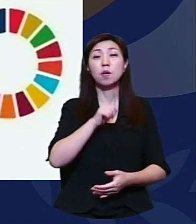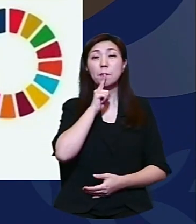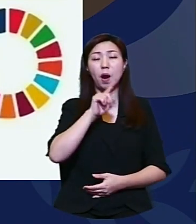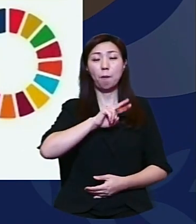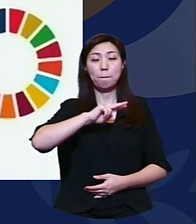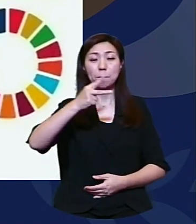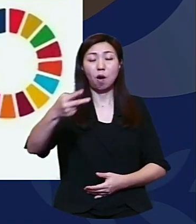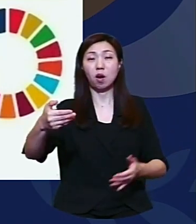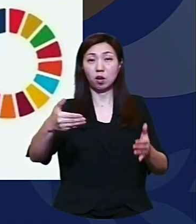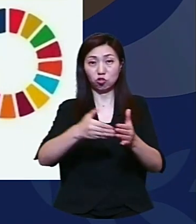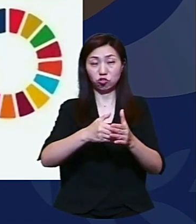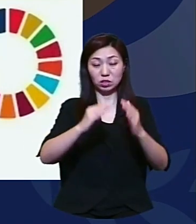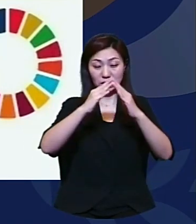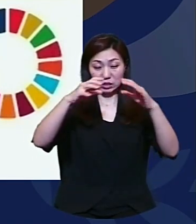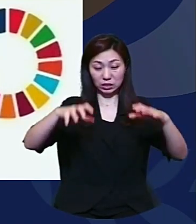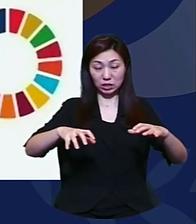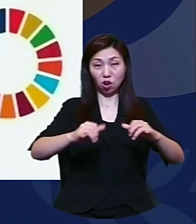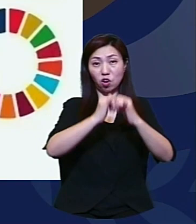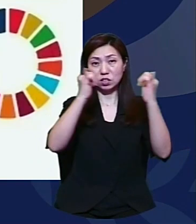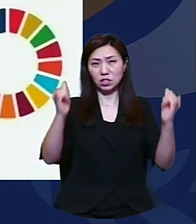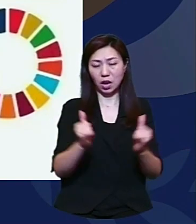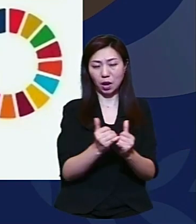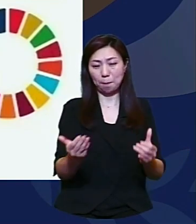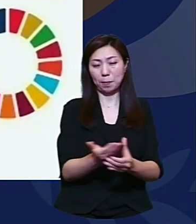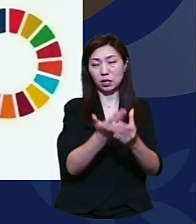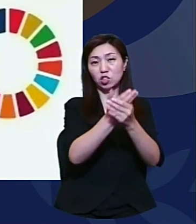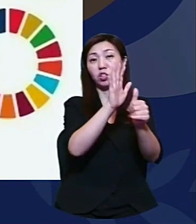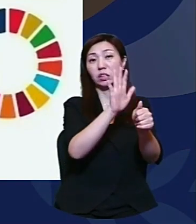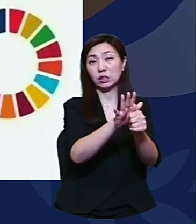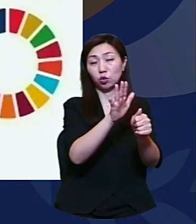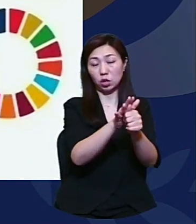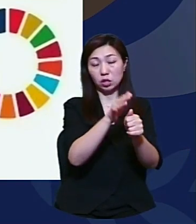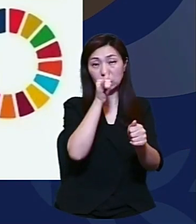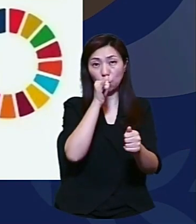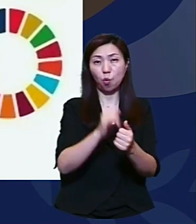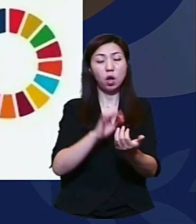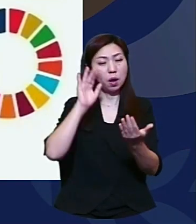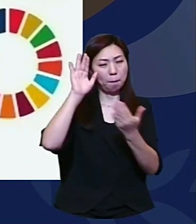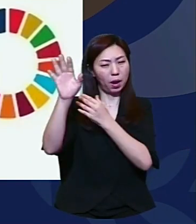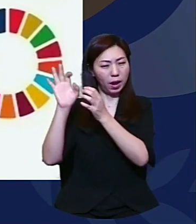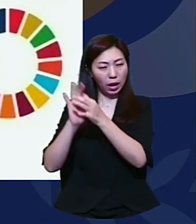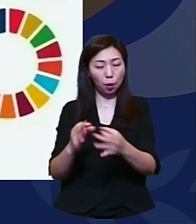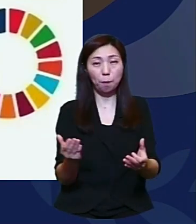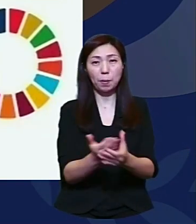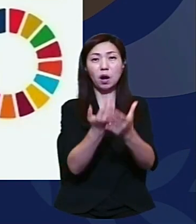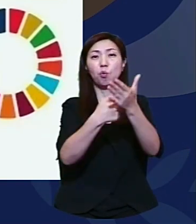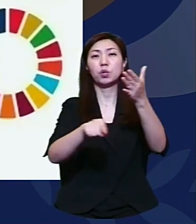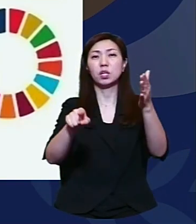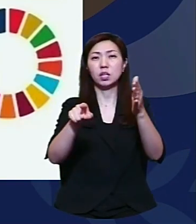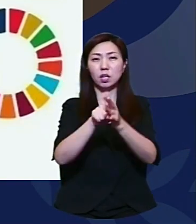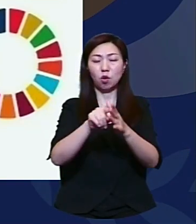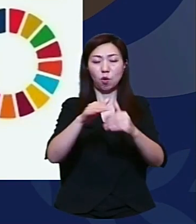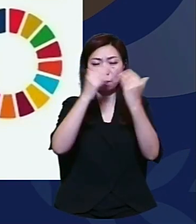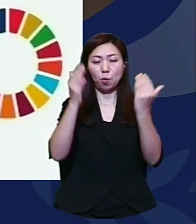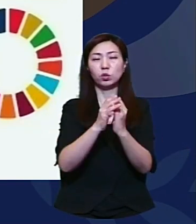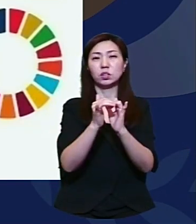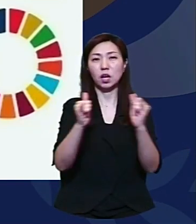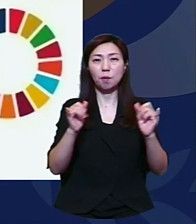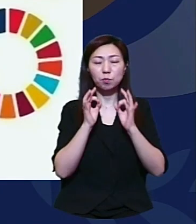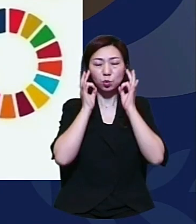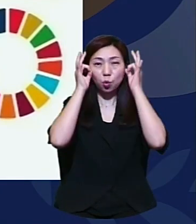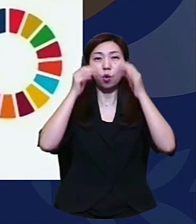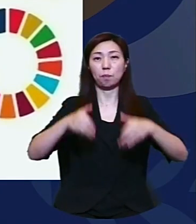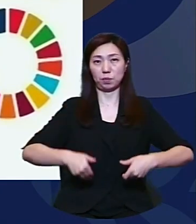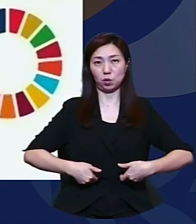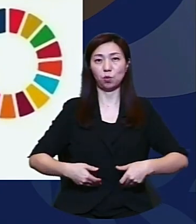so important. And of course, nurturing a local innovation culture that will build long-term demand and